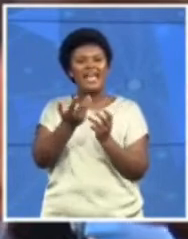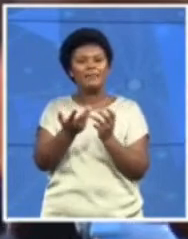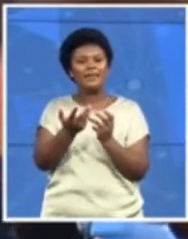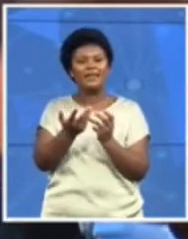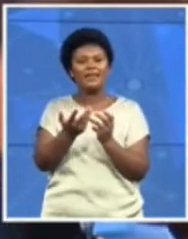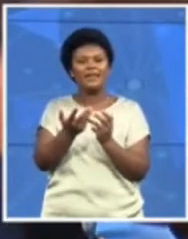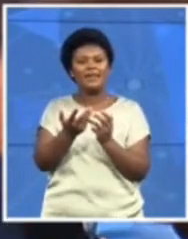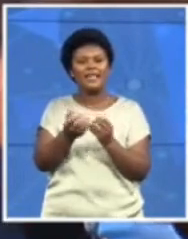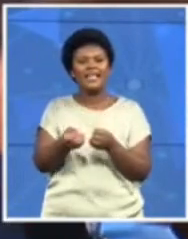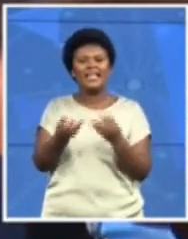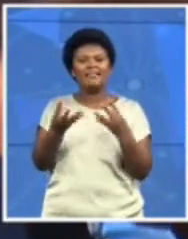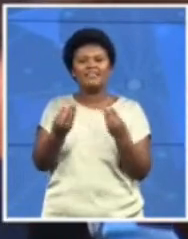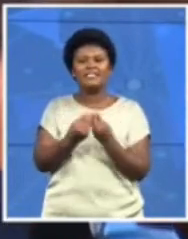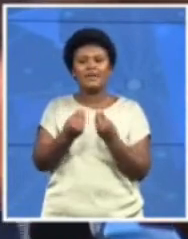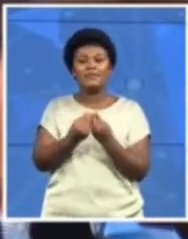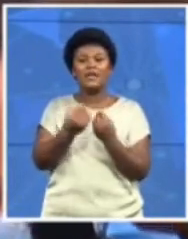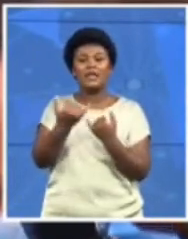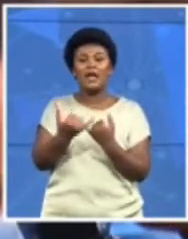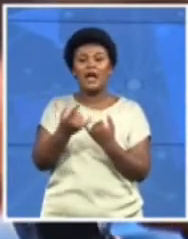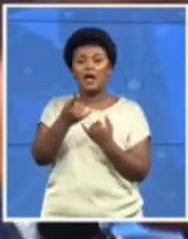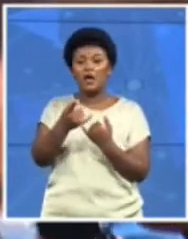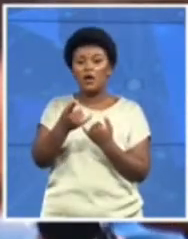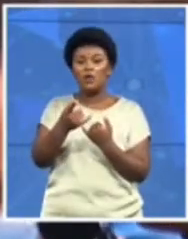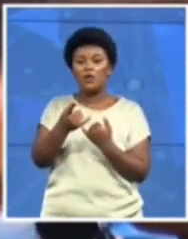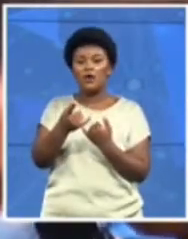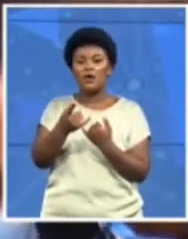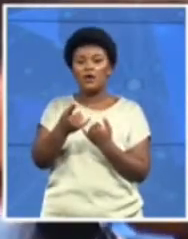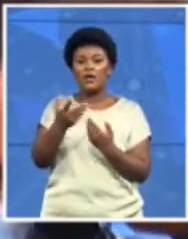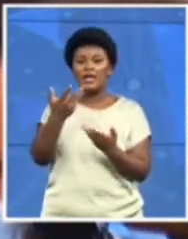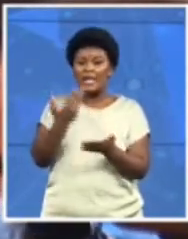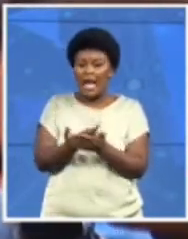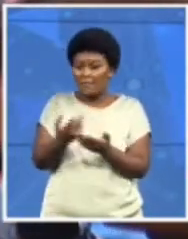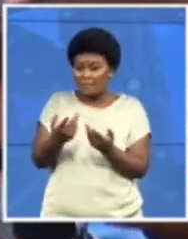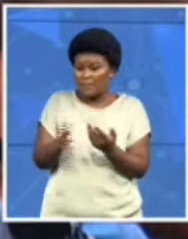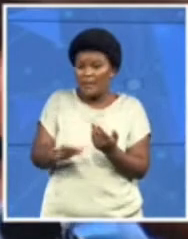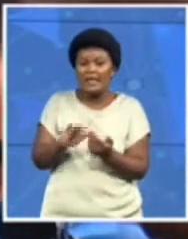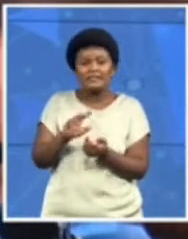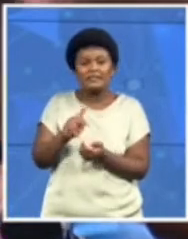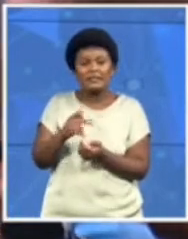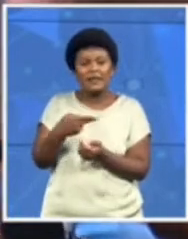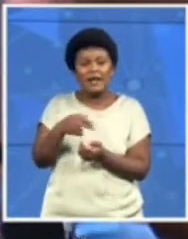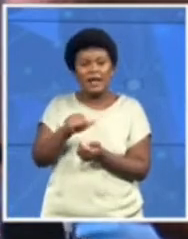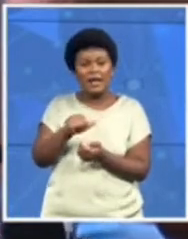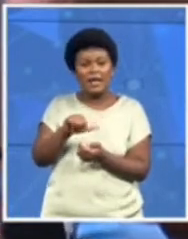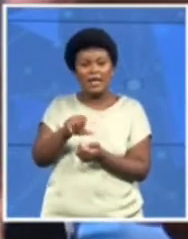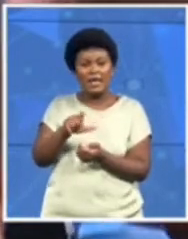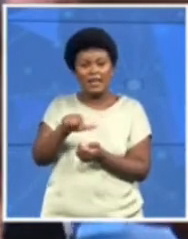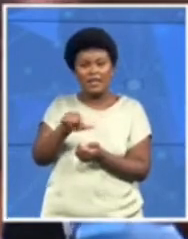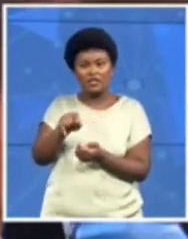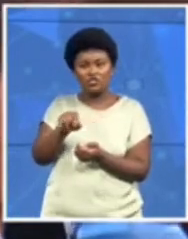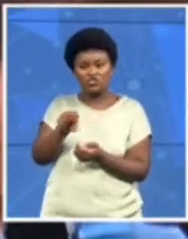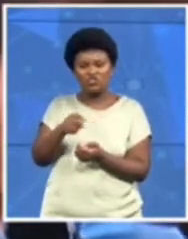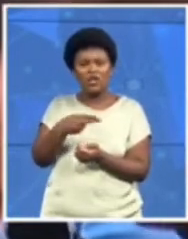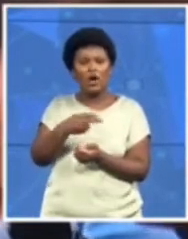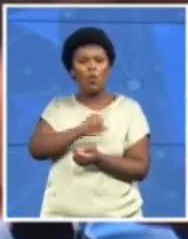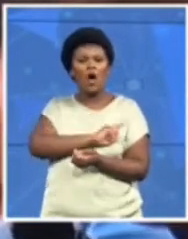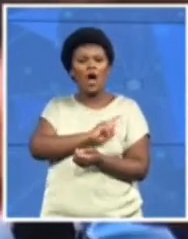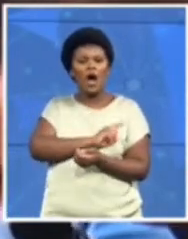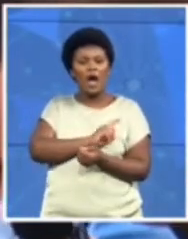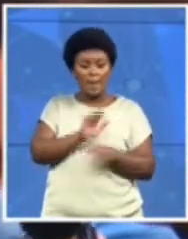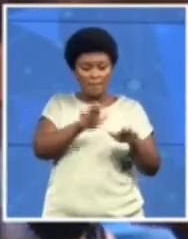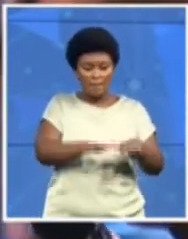case, it could even be Khayelitsha, where all of us will reside, because it's 20 minutes to Khayelitsha. So all those issues will be issues